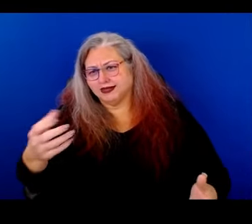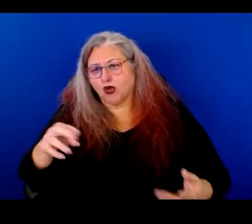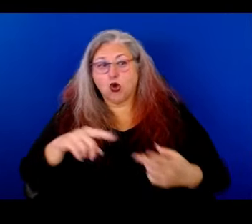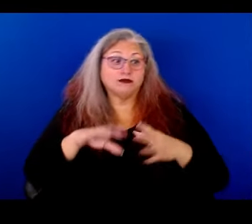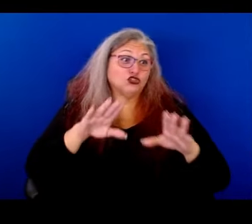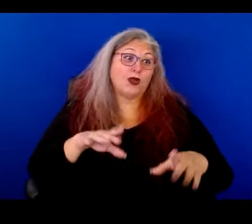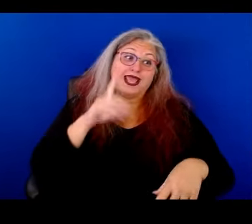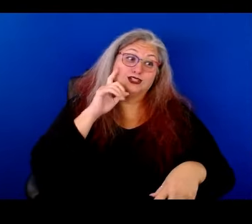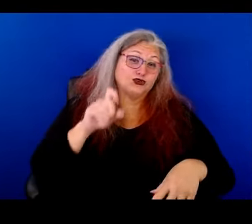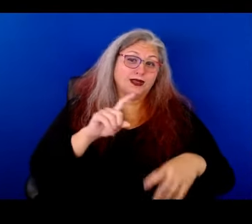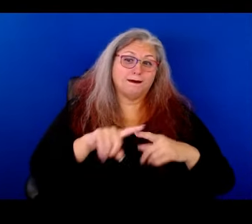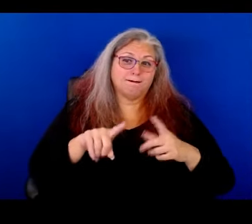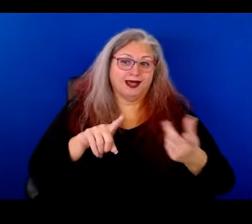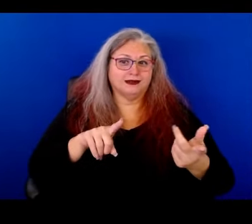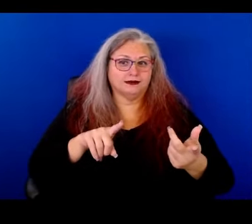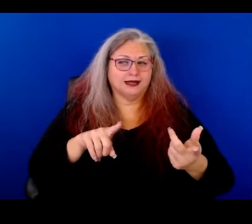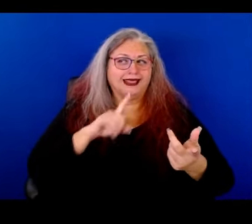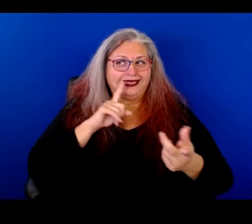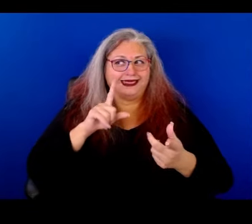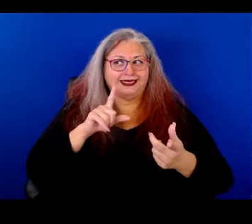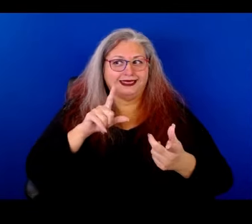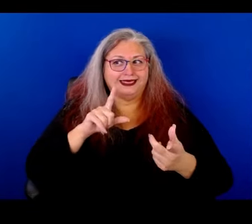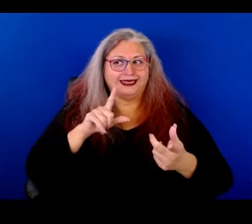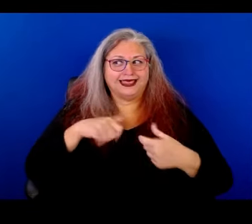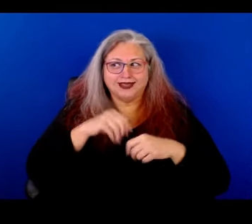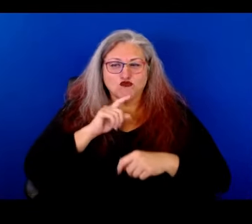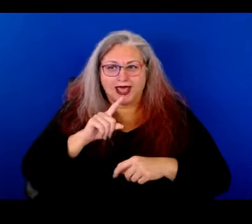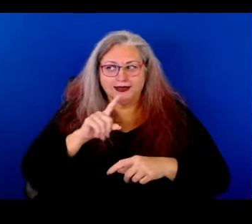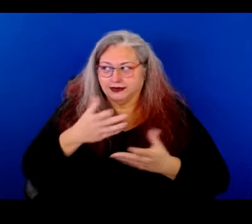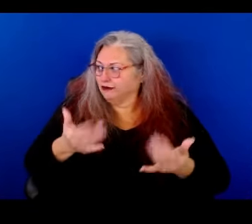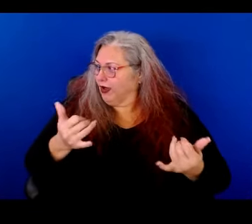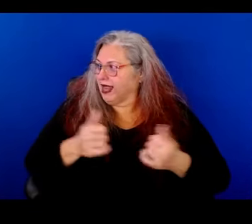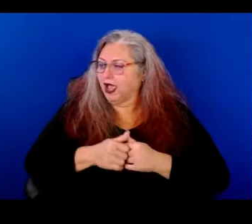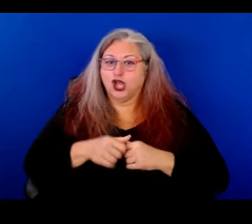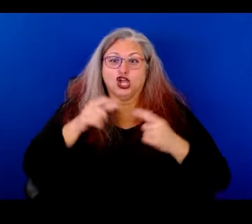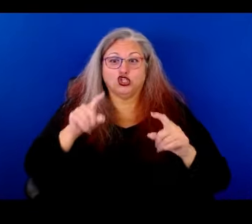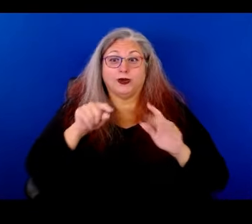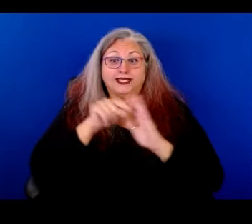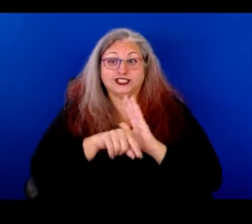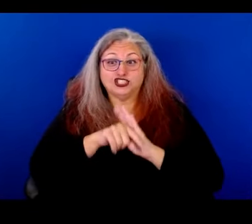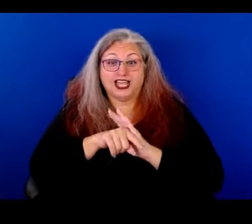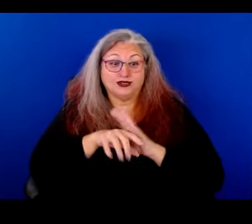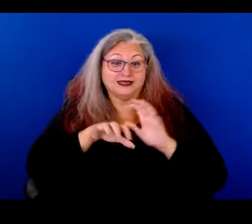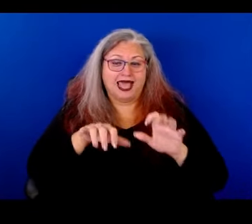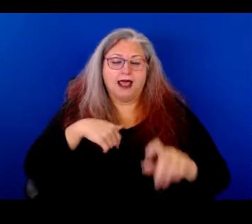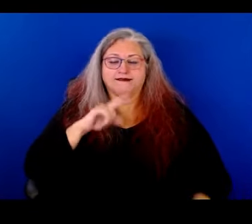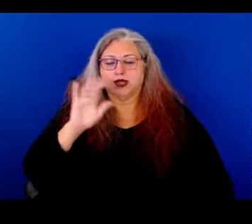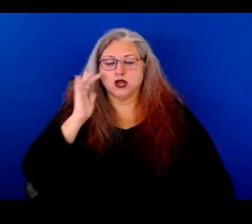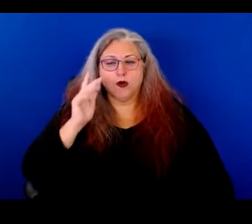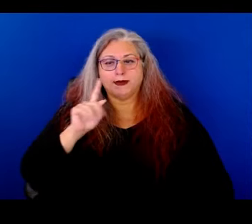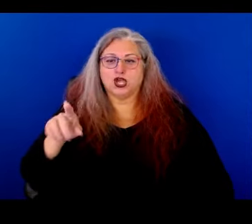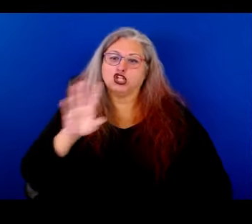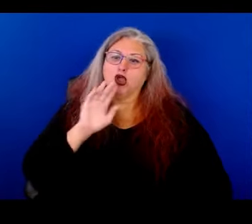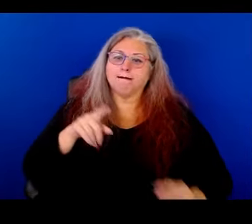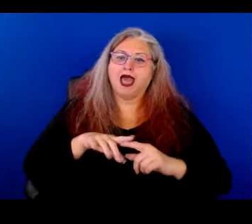it's great to dream, but let's live in reality, you know, right now. During a genocide, I get super annoyed by people